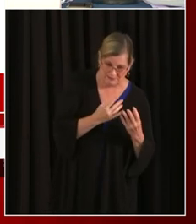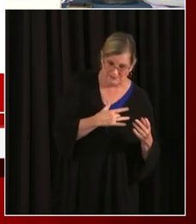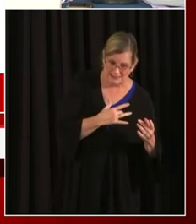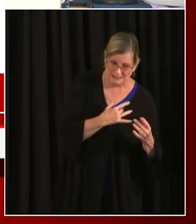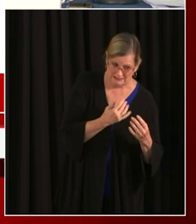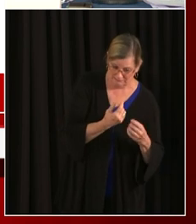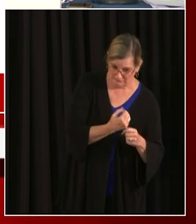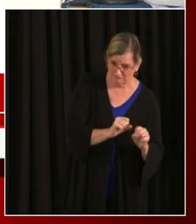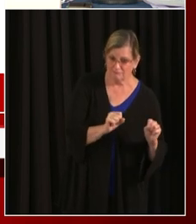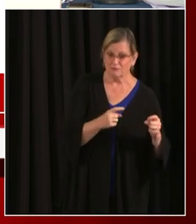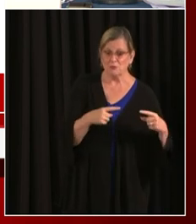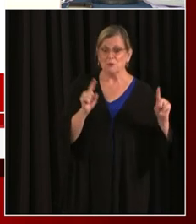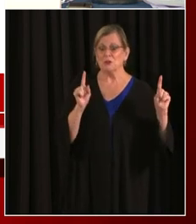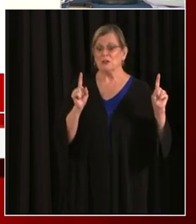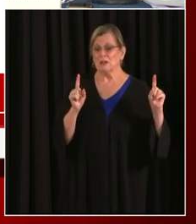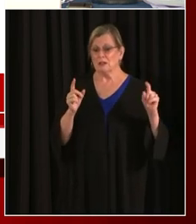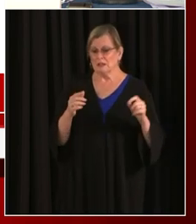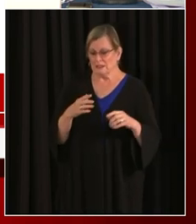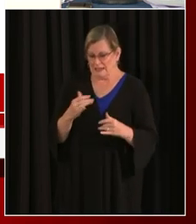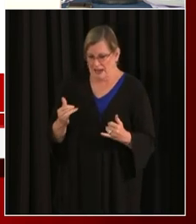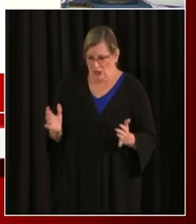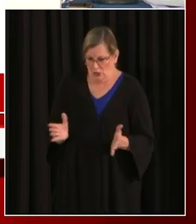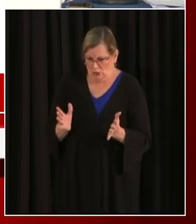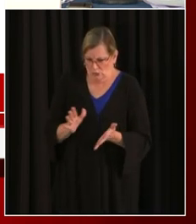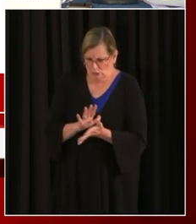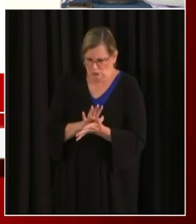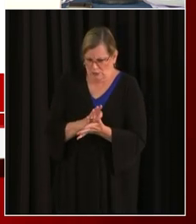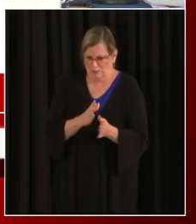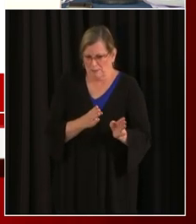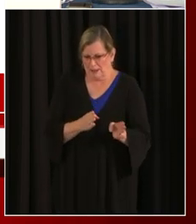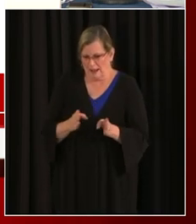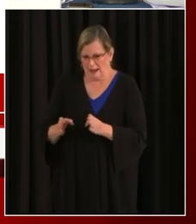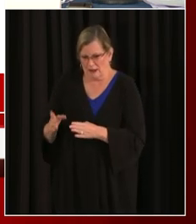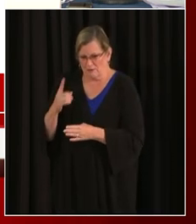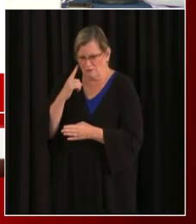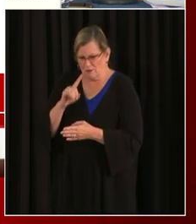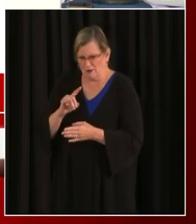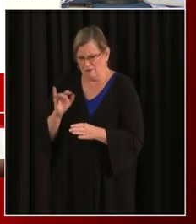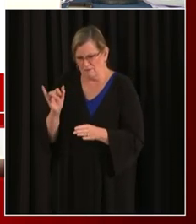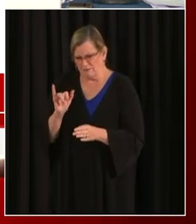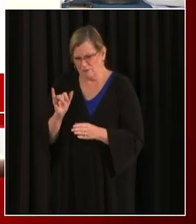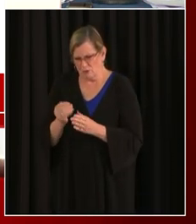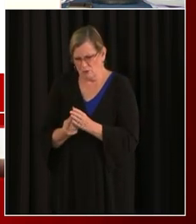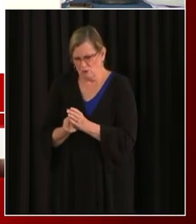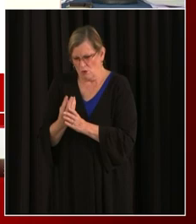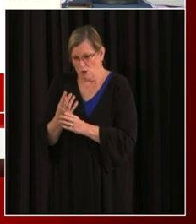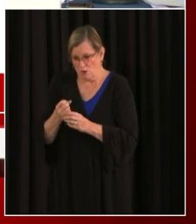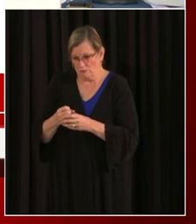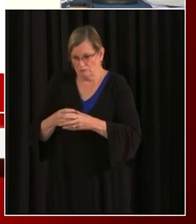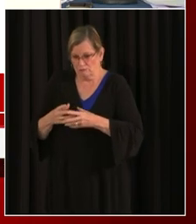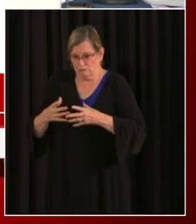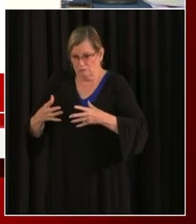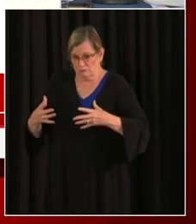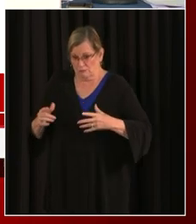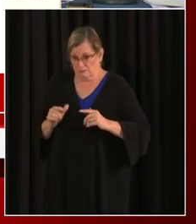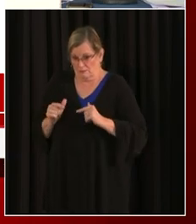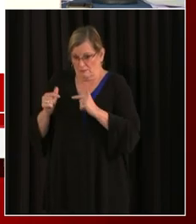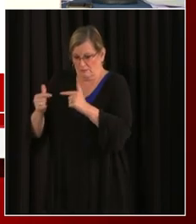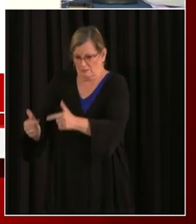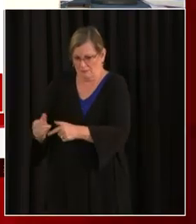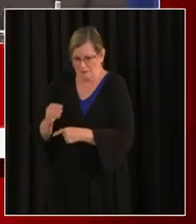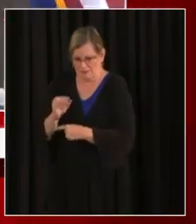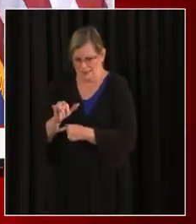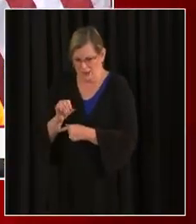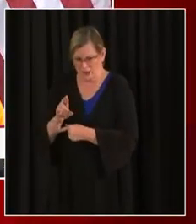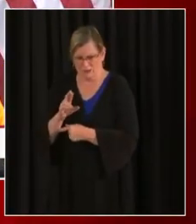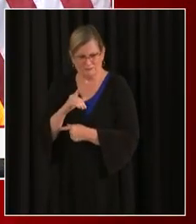So these schools encouraged us to consider planning for that kind of growth. And with that, Mayor, I'll turn it back to you. Thank you,